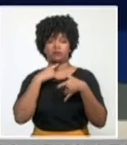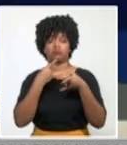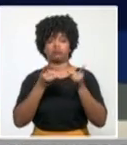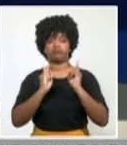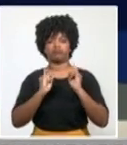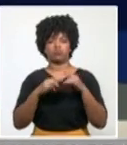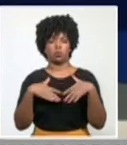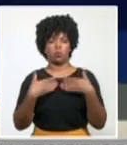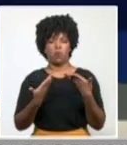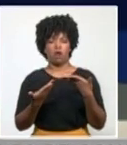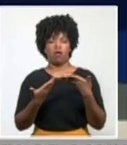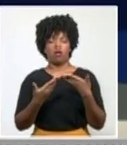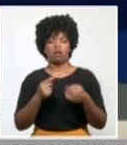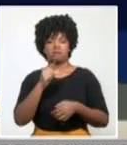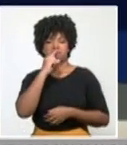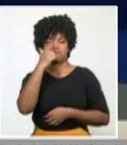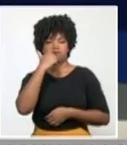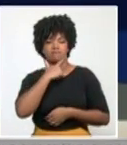Bahamas ranks first with